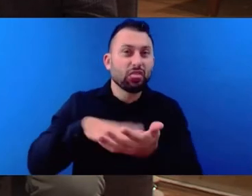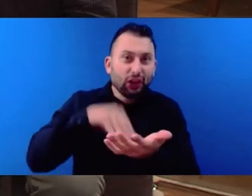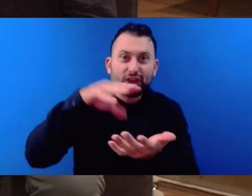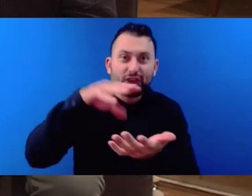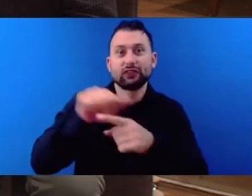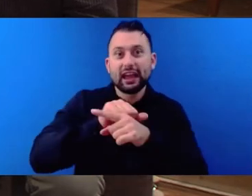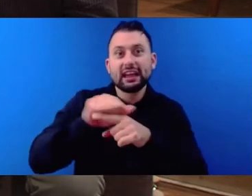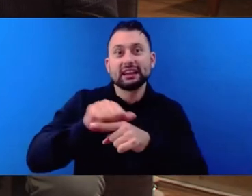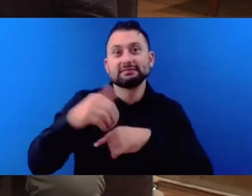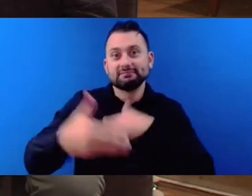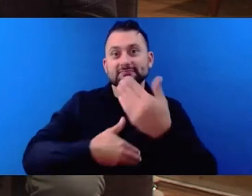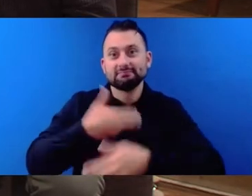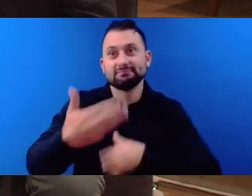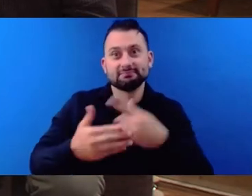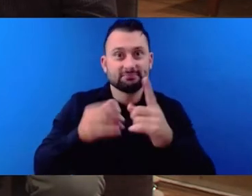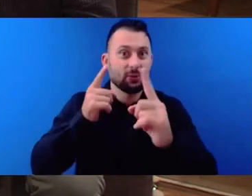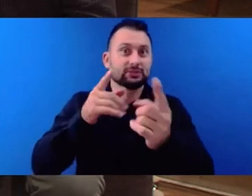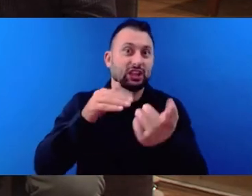Great.